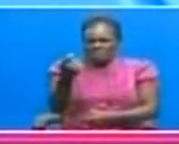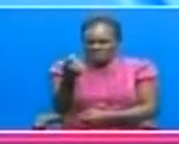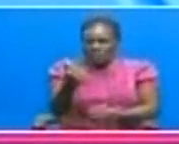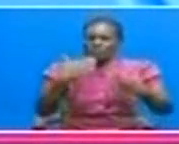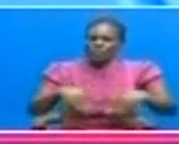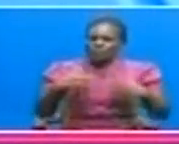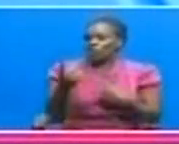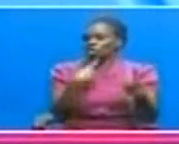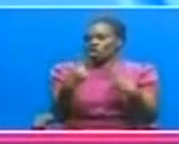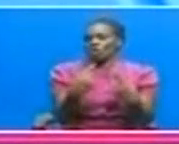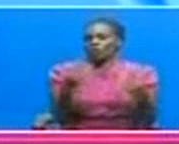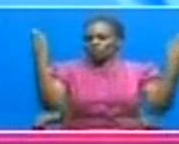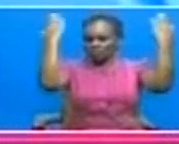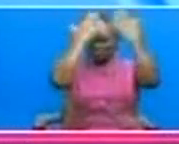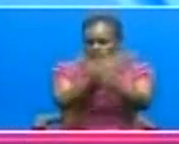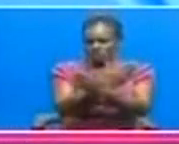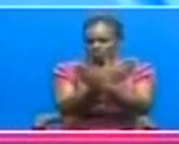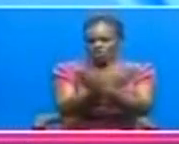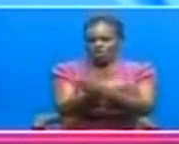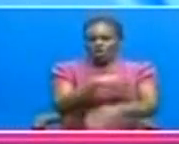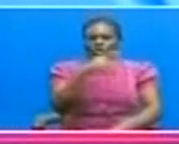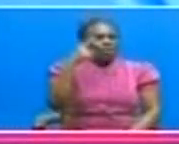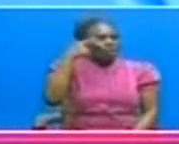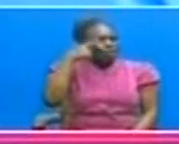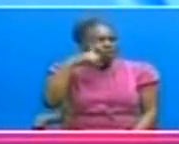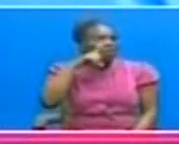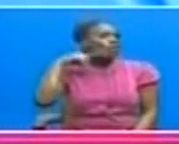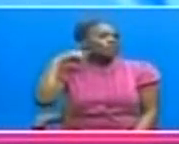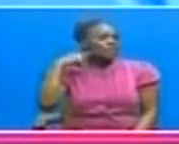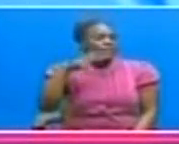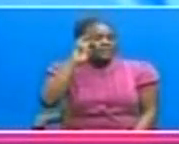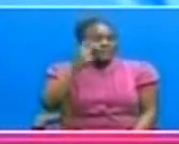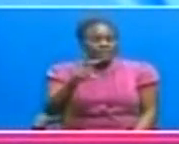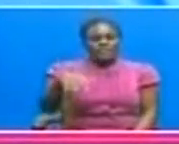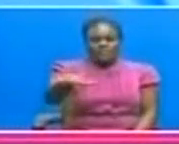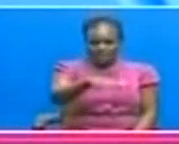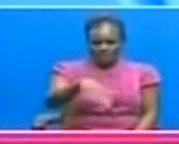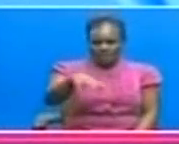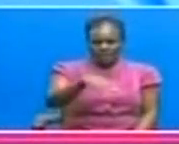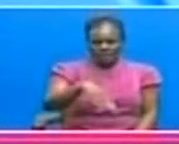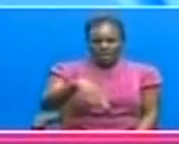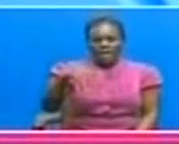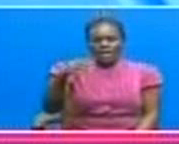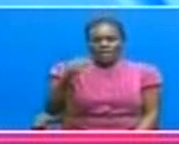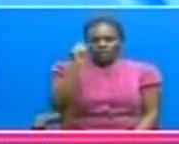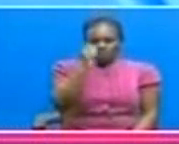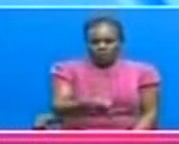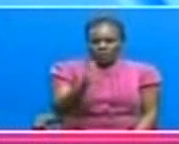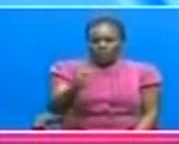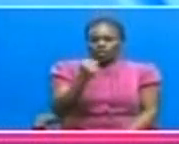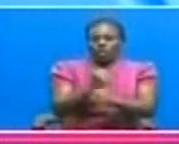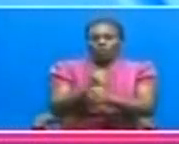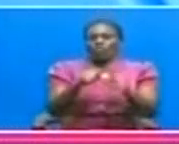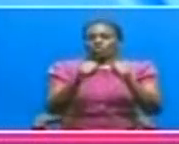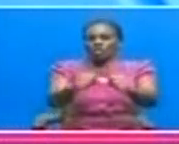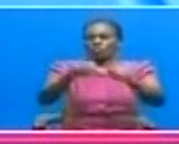are talking about. Tonight, KTN's Lofty Matambo looks at the place and the space of the Jua Kali sector in what is going